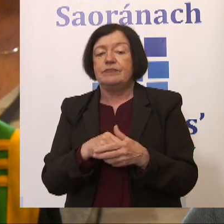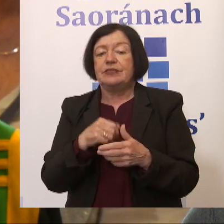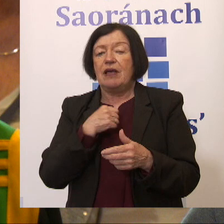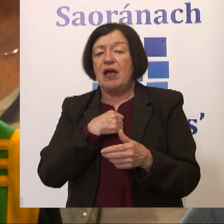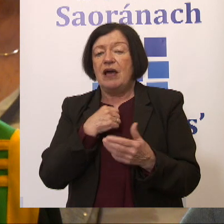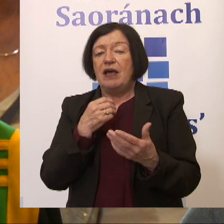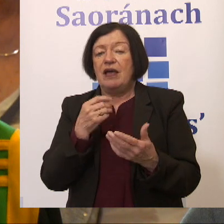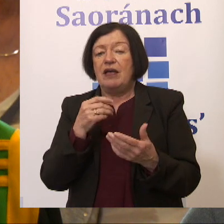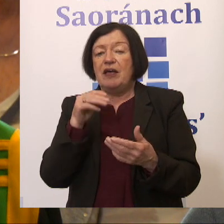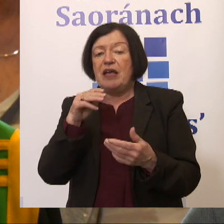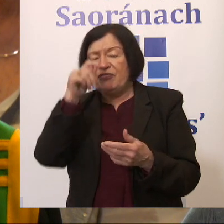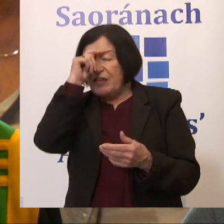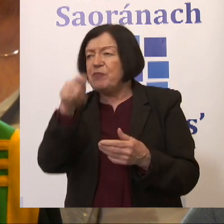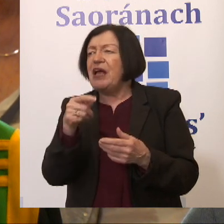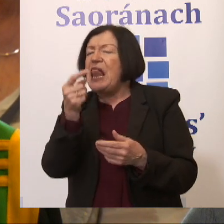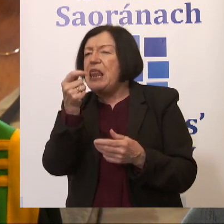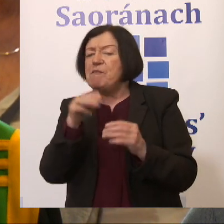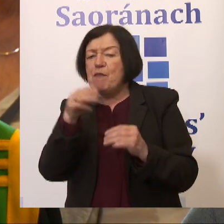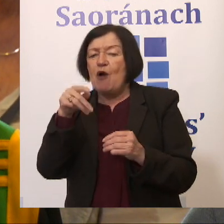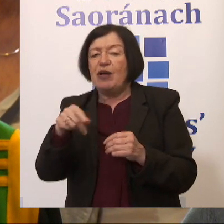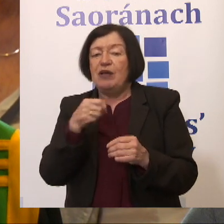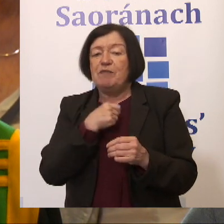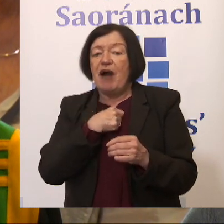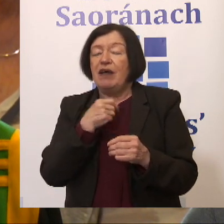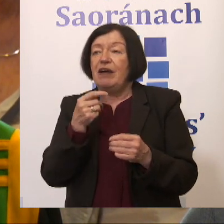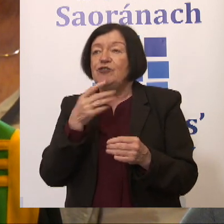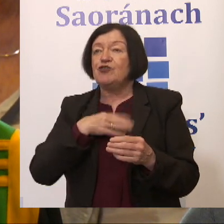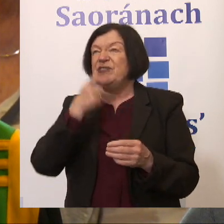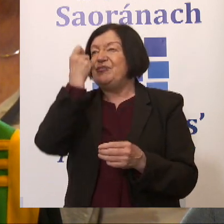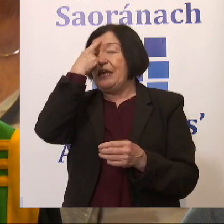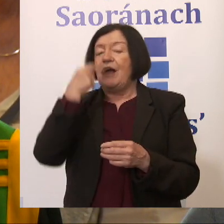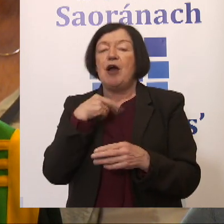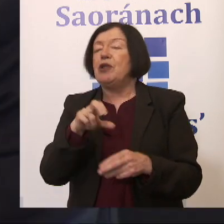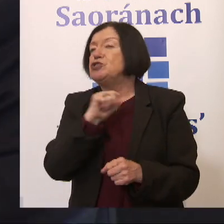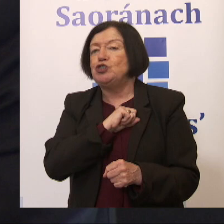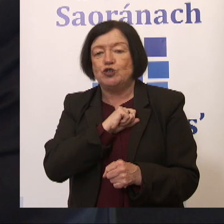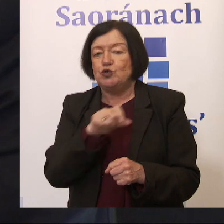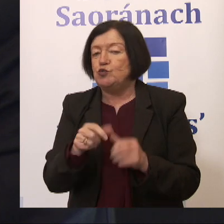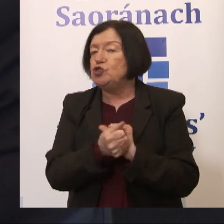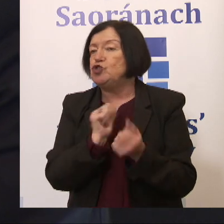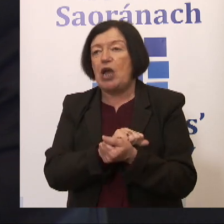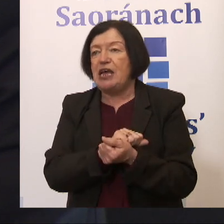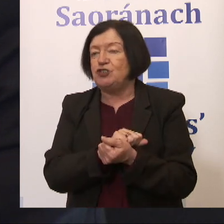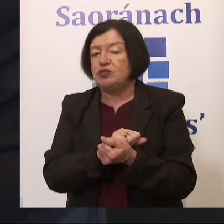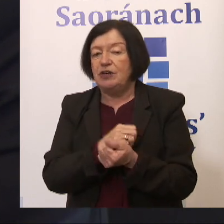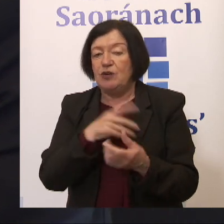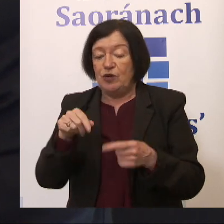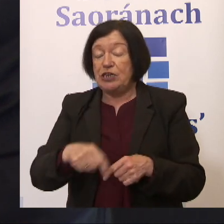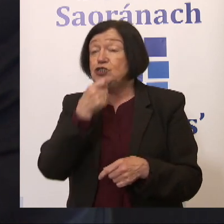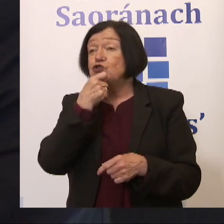maybe I need to think about that a little bit longer, but definitely off the top of my head, I'm not sure this would change what we do in